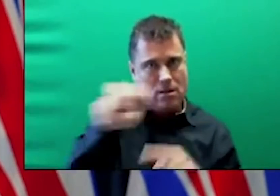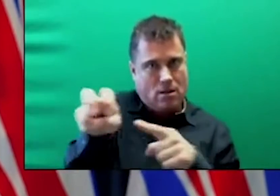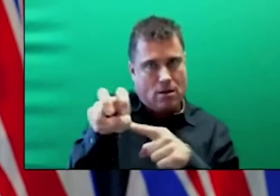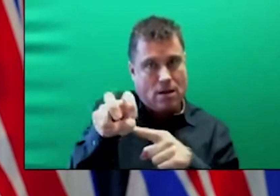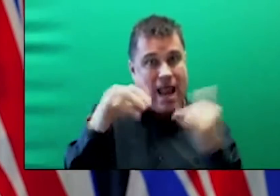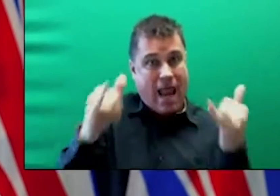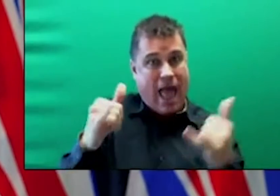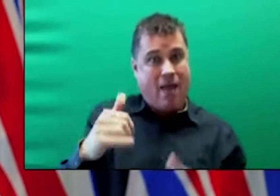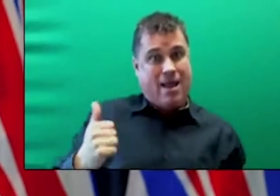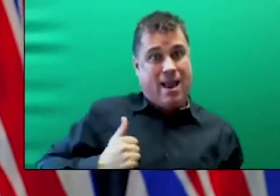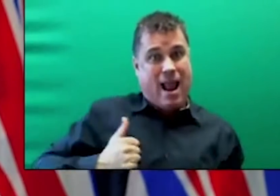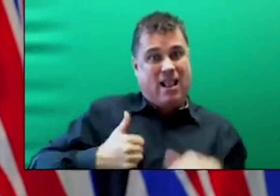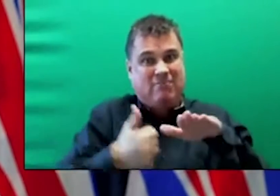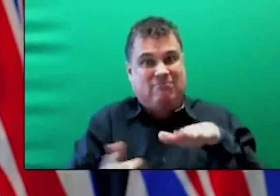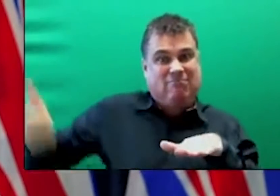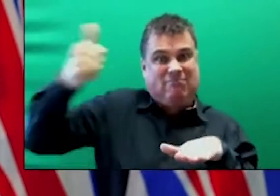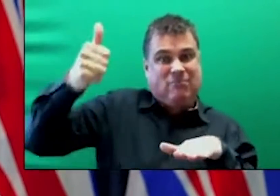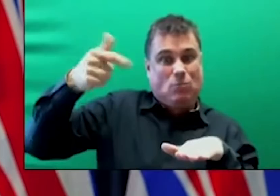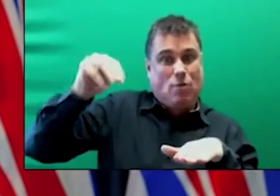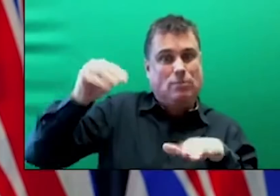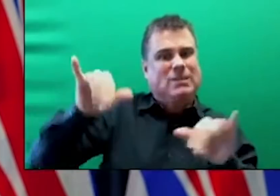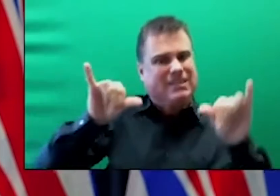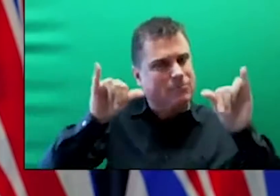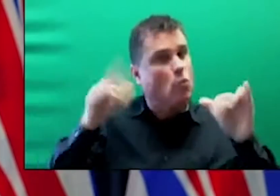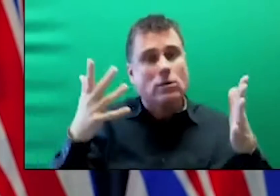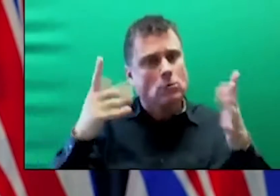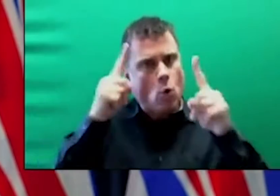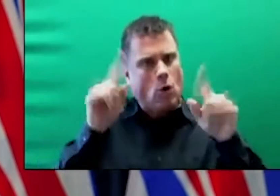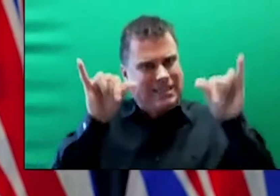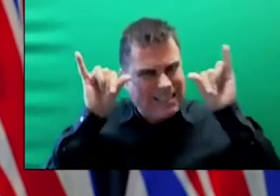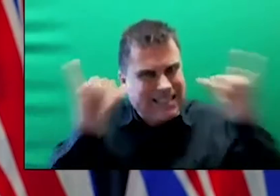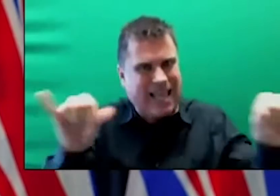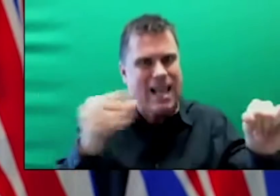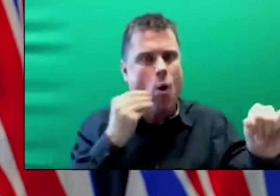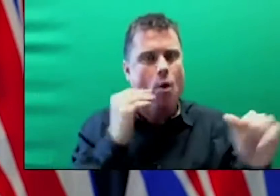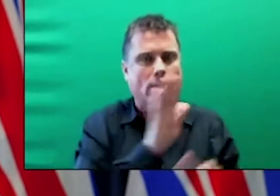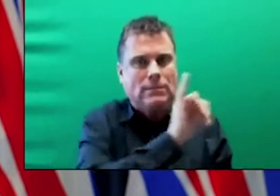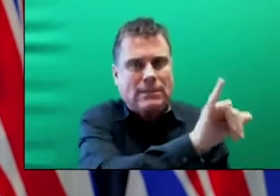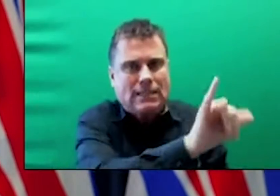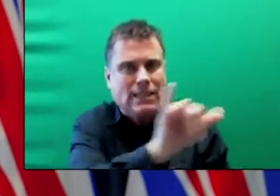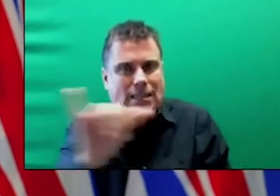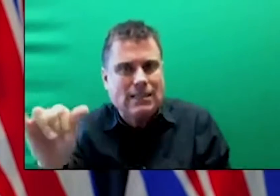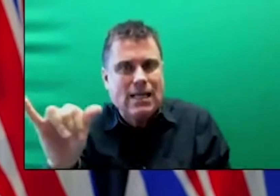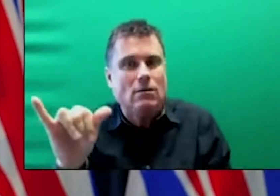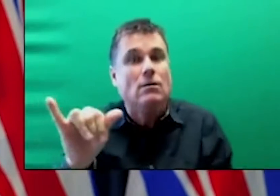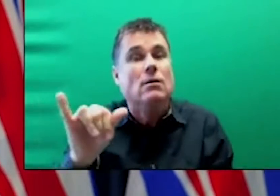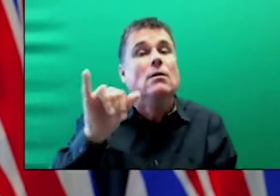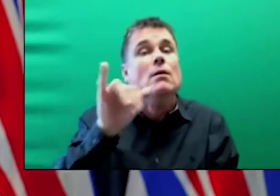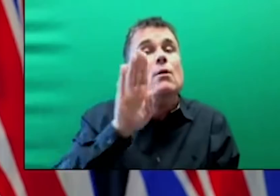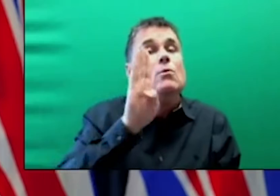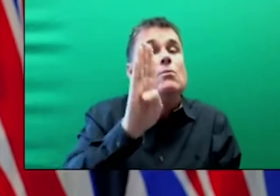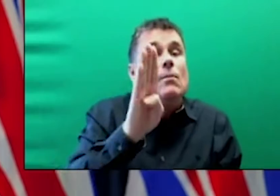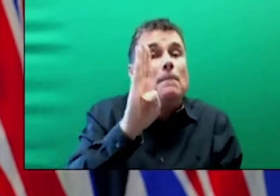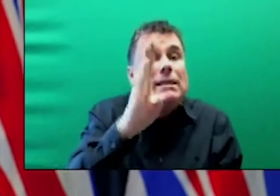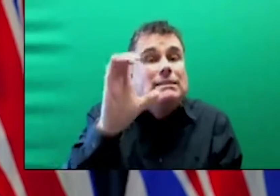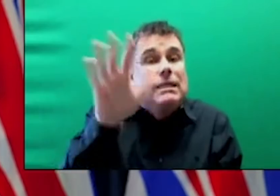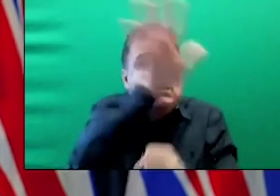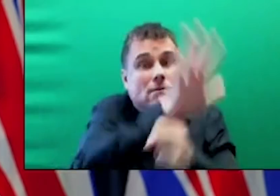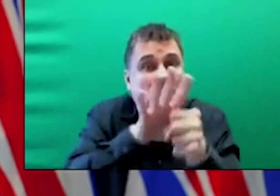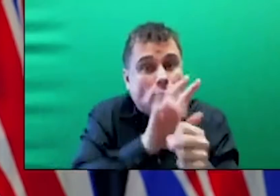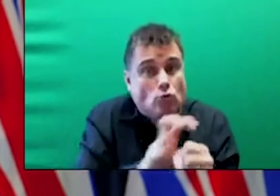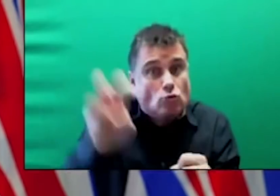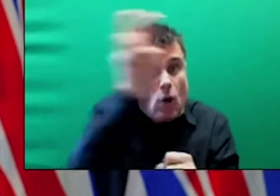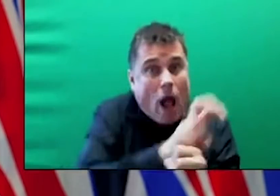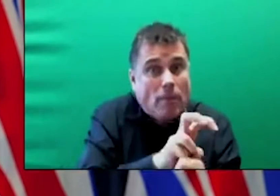to look at another place to go, but they need to stay home, and the Prime Minister has been focusing on that. If there are new travel restrictions